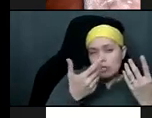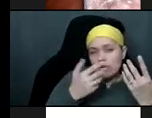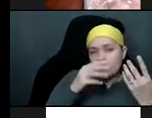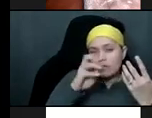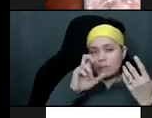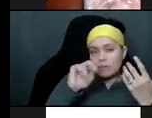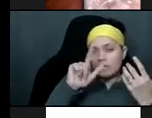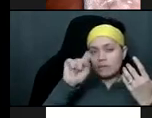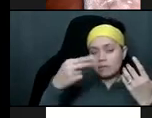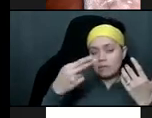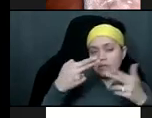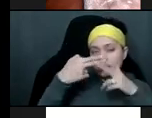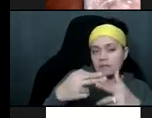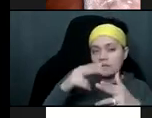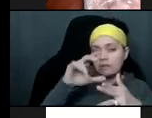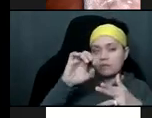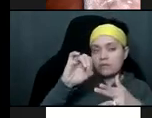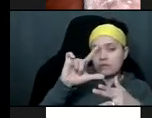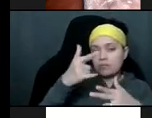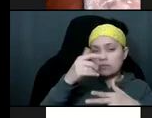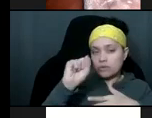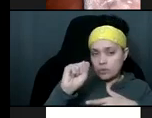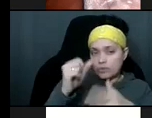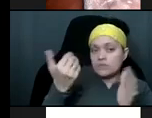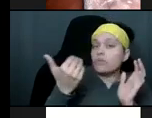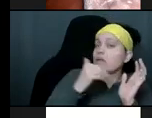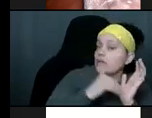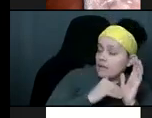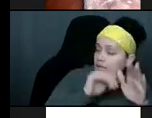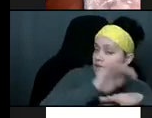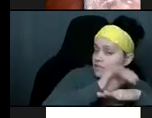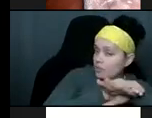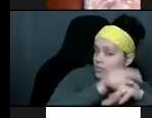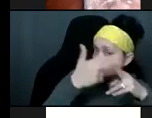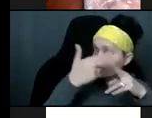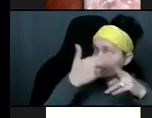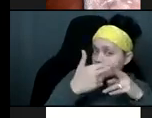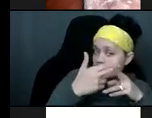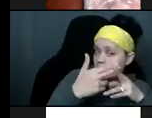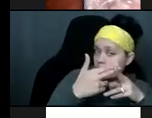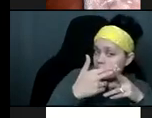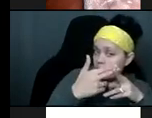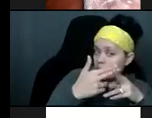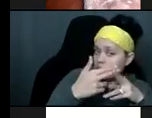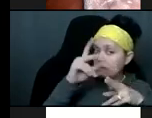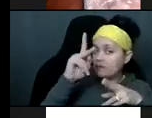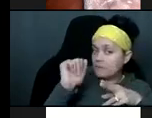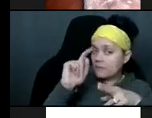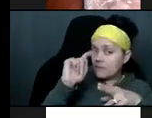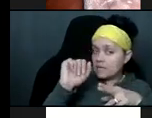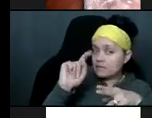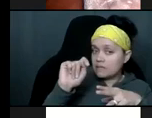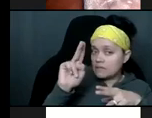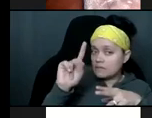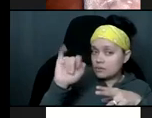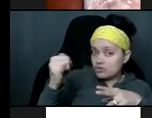monoliths called the Olgas. Well, again, that's the British name for them. Katatucha was what